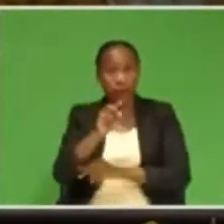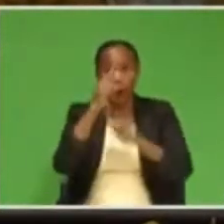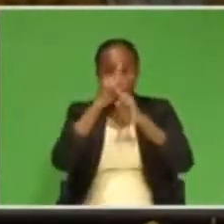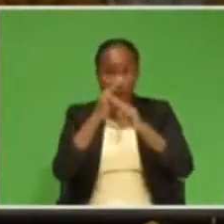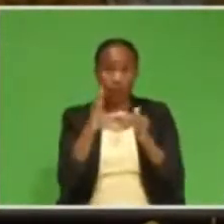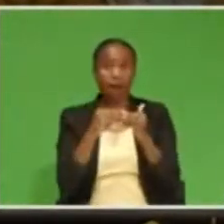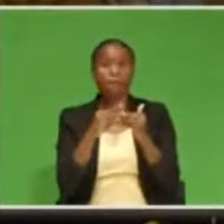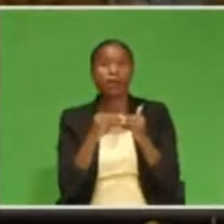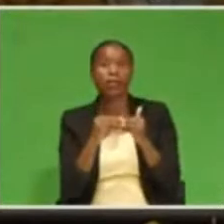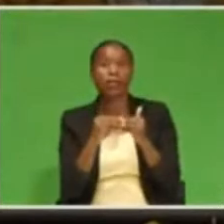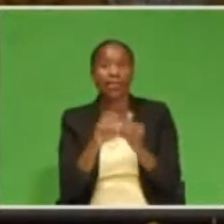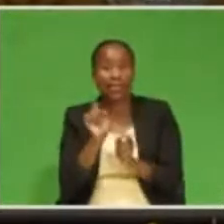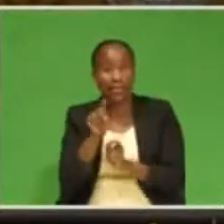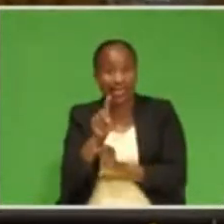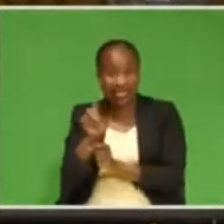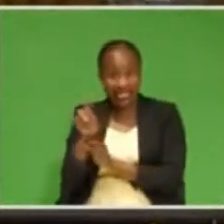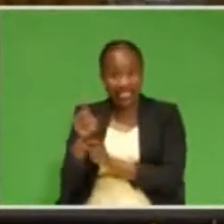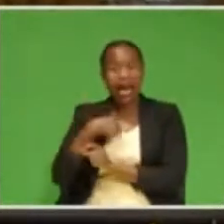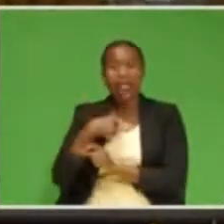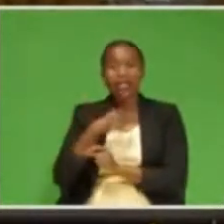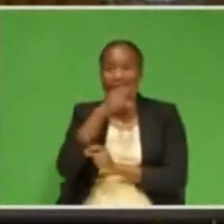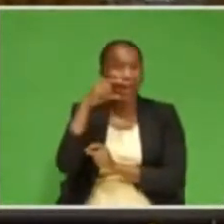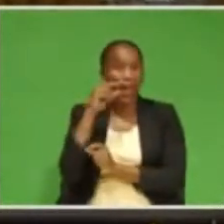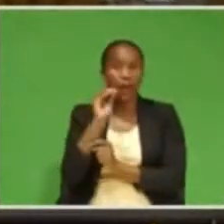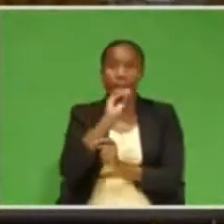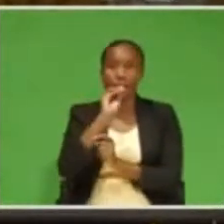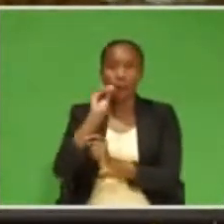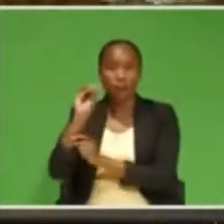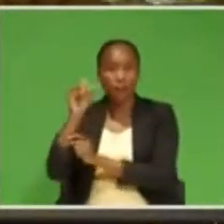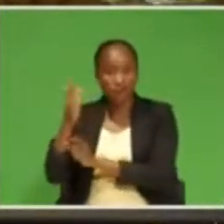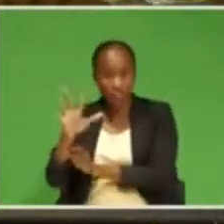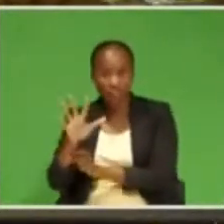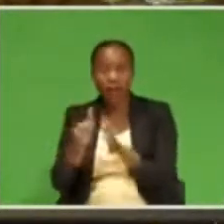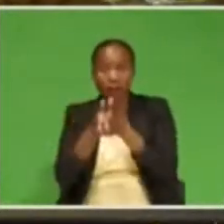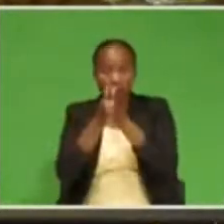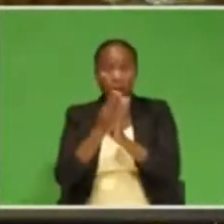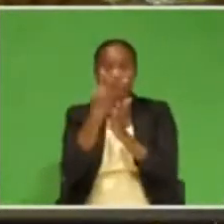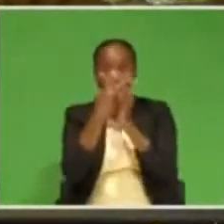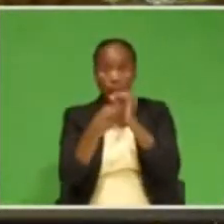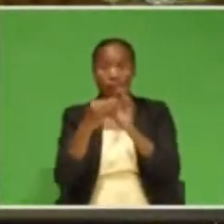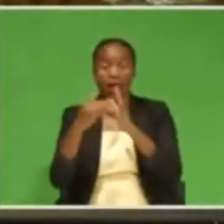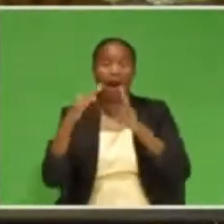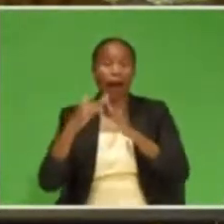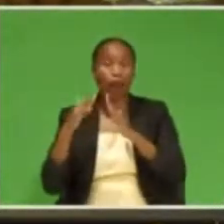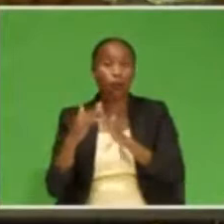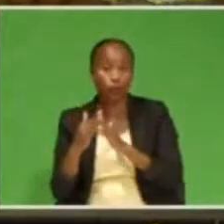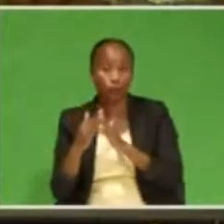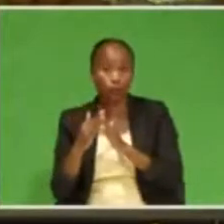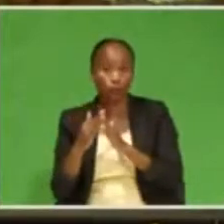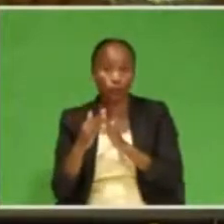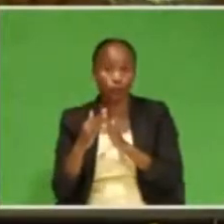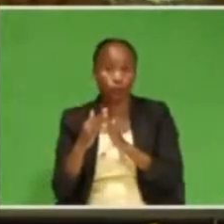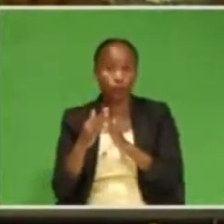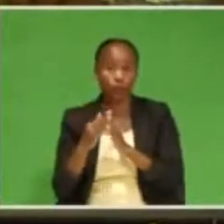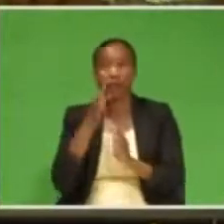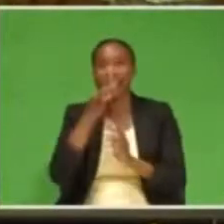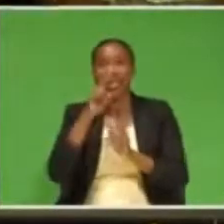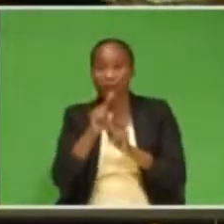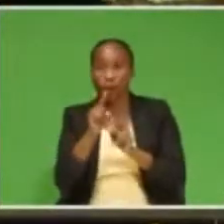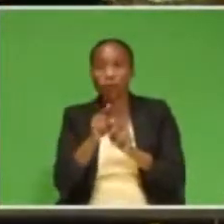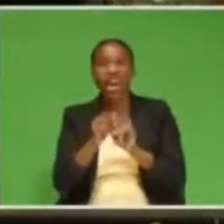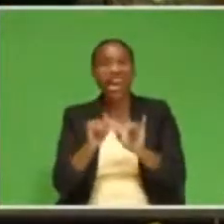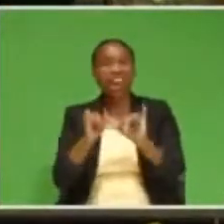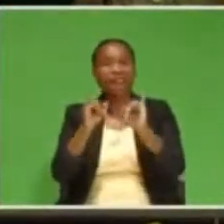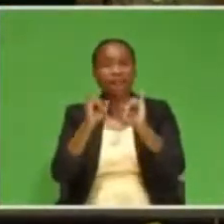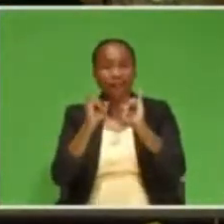members who I had called out and requested to leave the chamber had not been invited